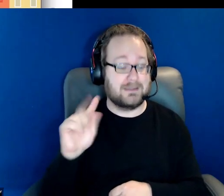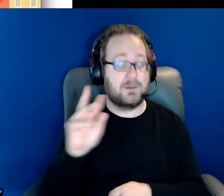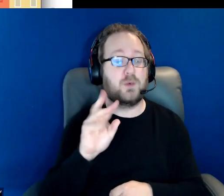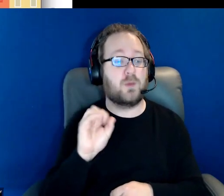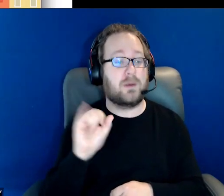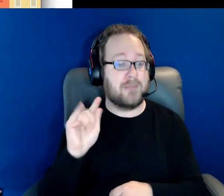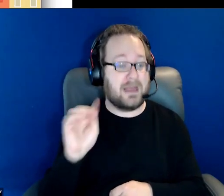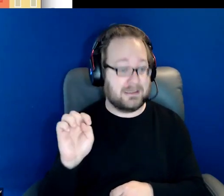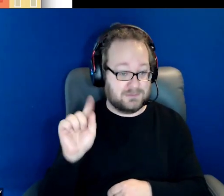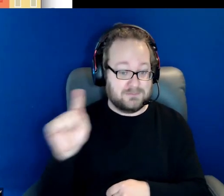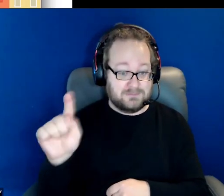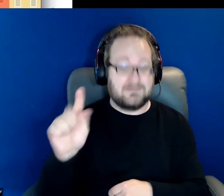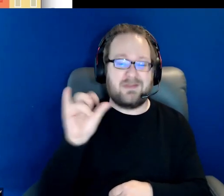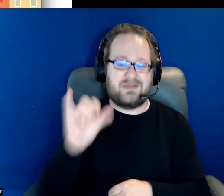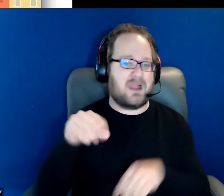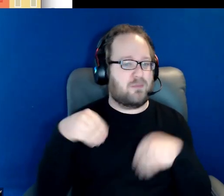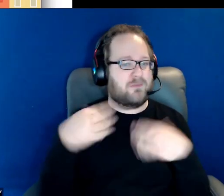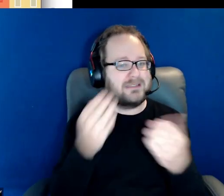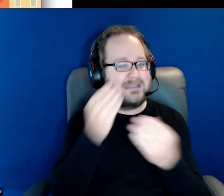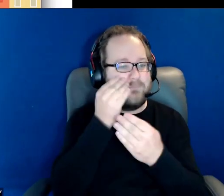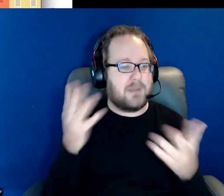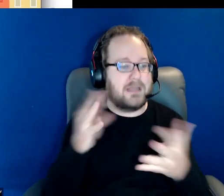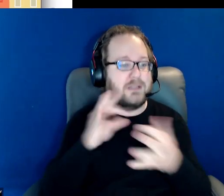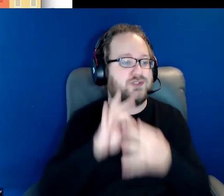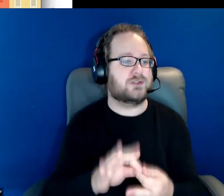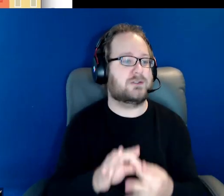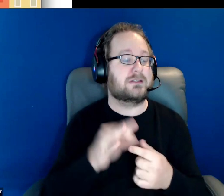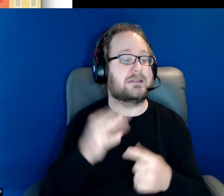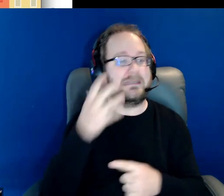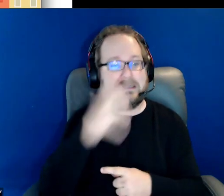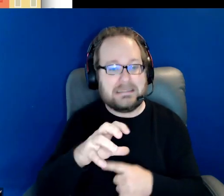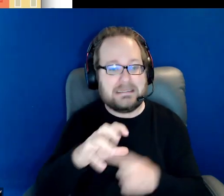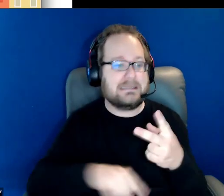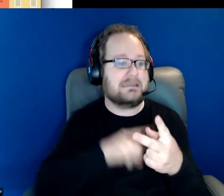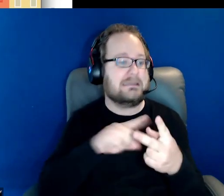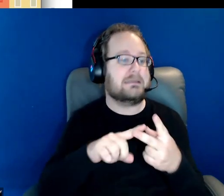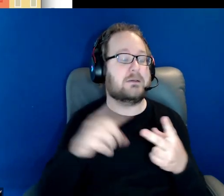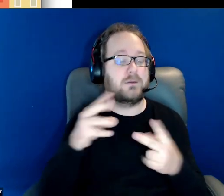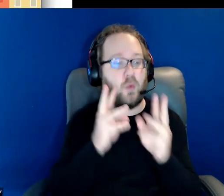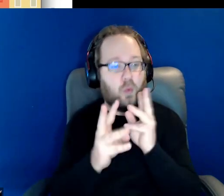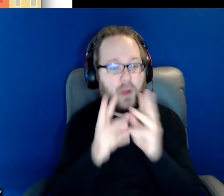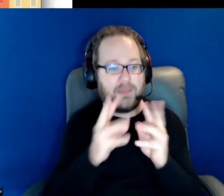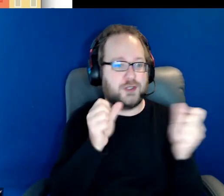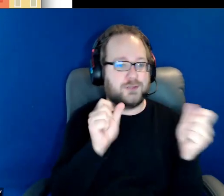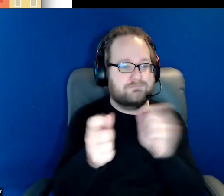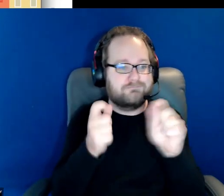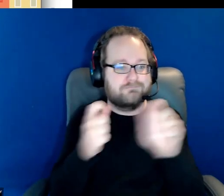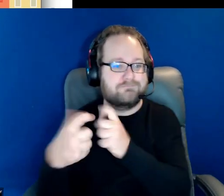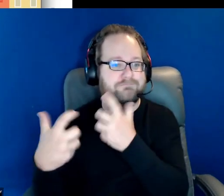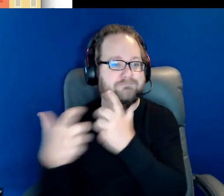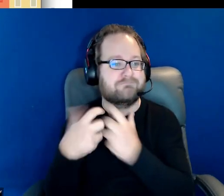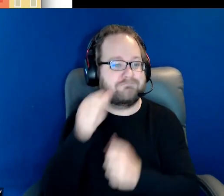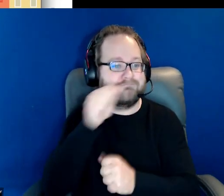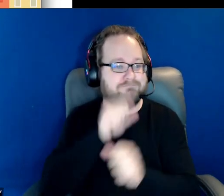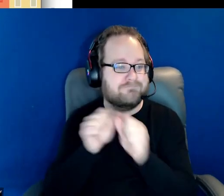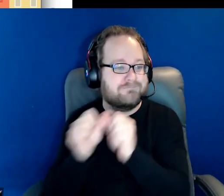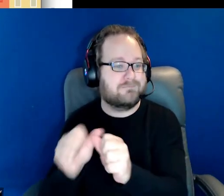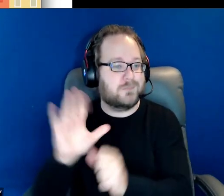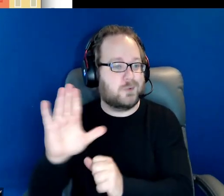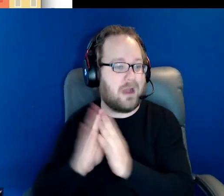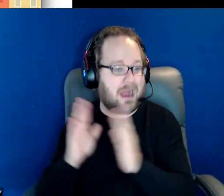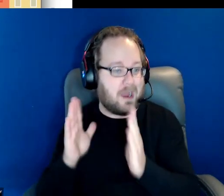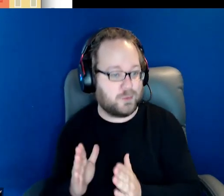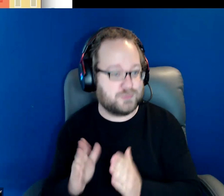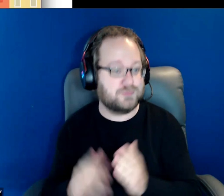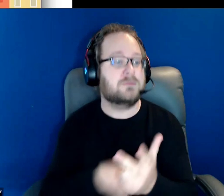heating, weatherization, and cooling. Resources on the webpage include informational flyers, a social media toolkit, and safety